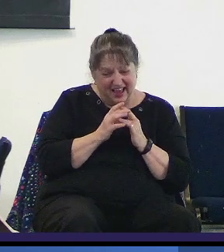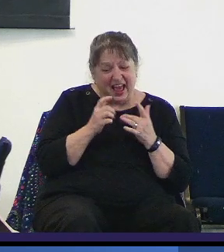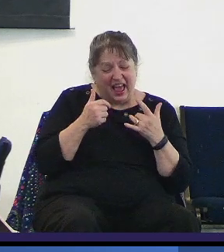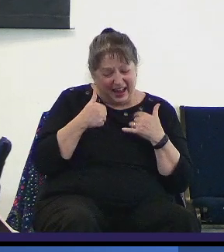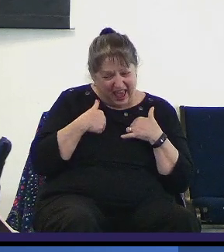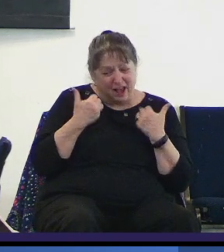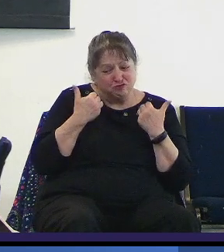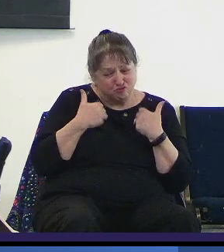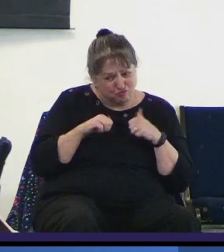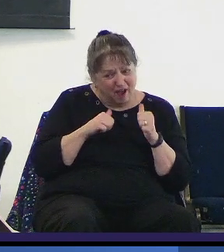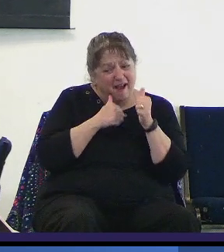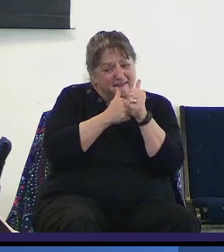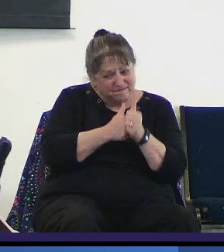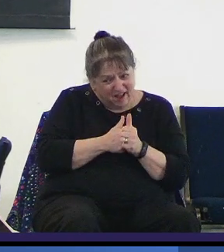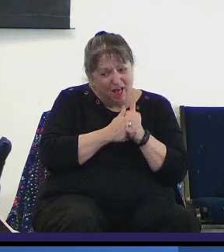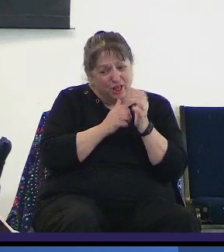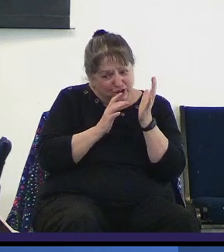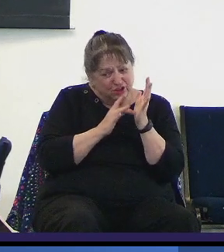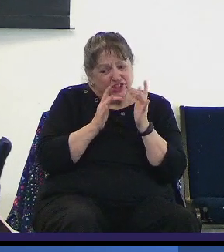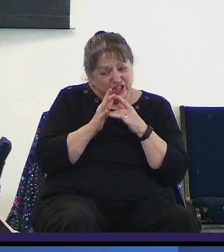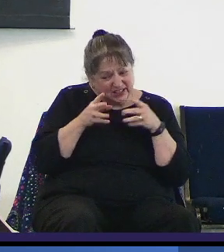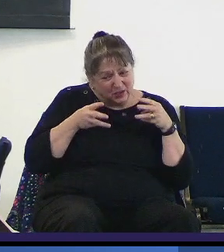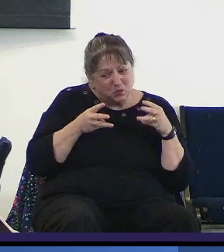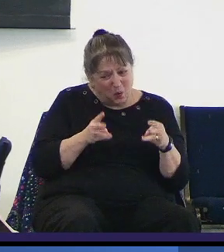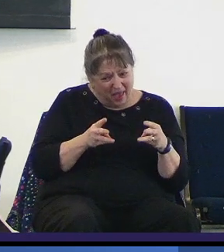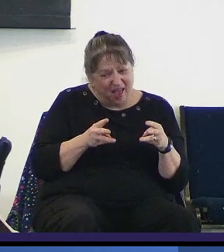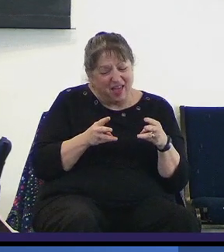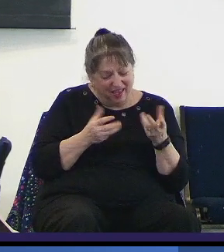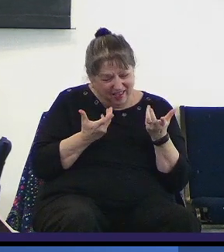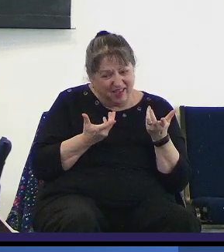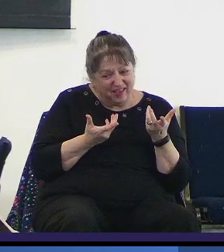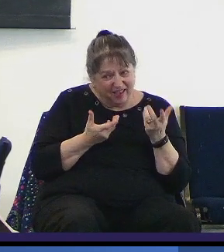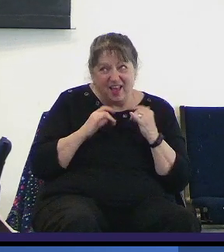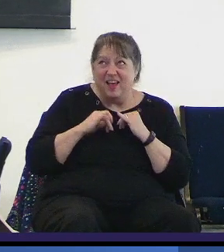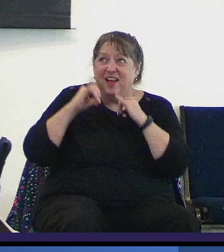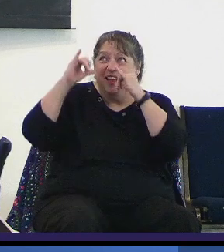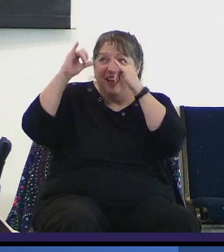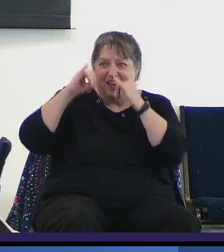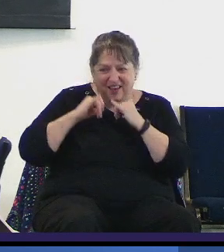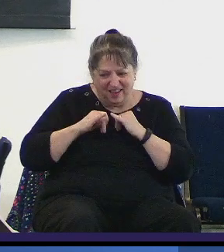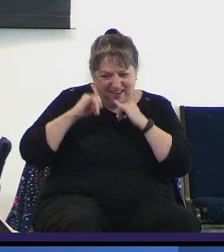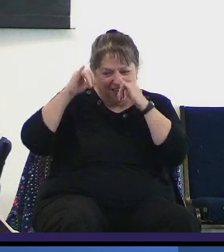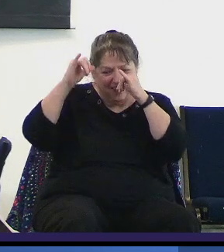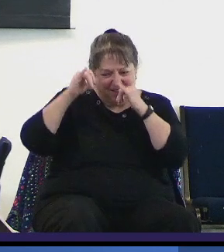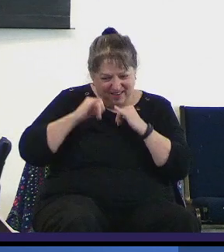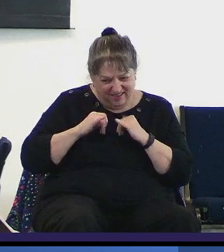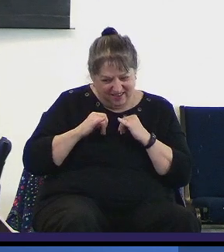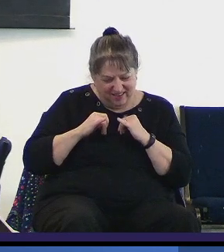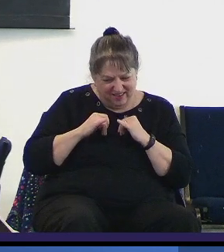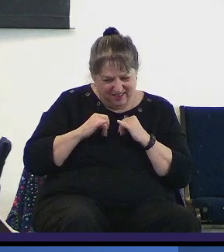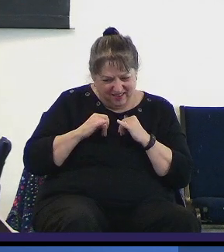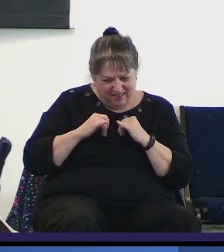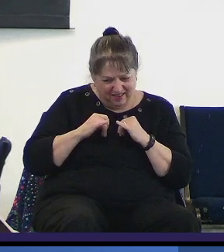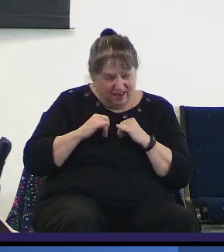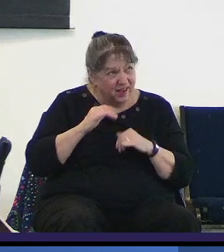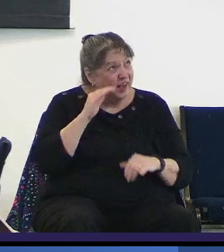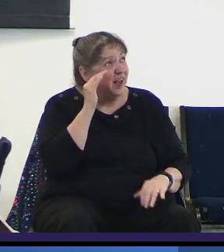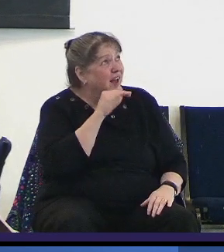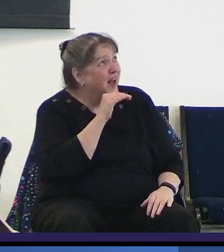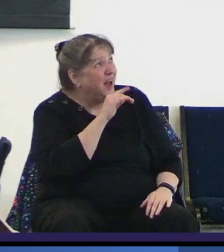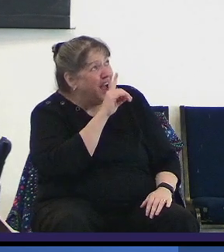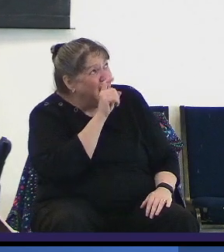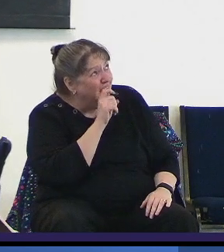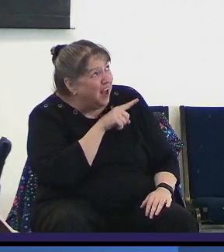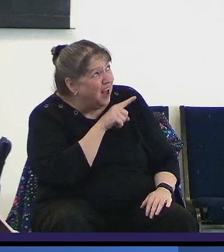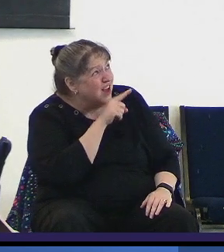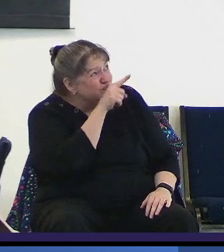I try to do the things which I think he would do if he were here. Be ye